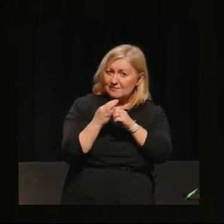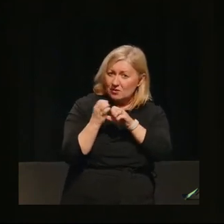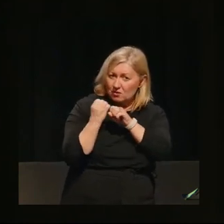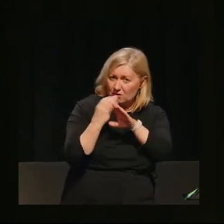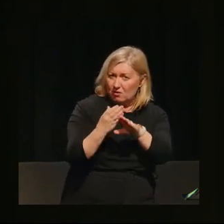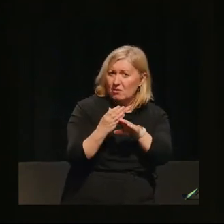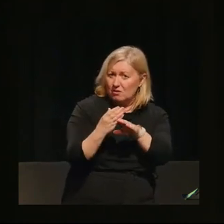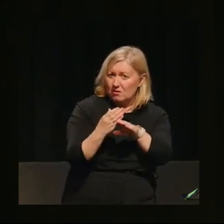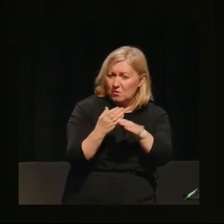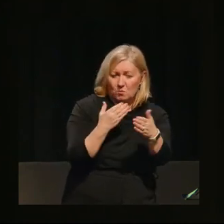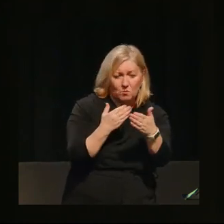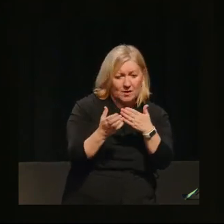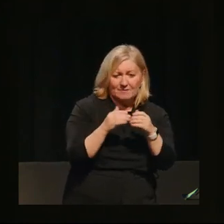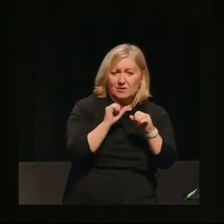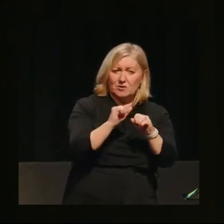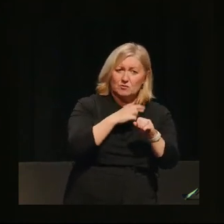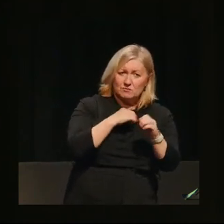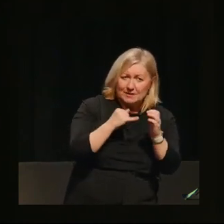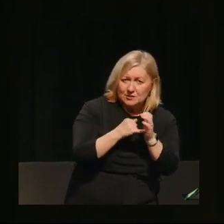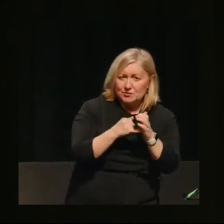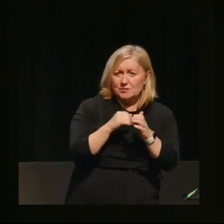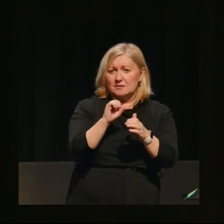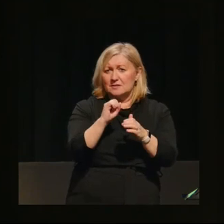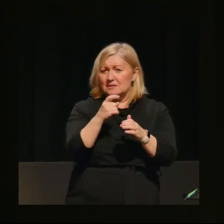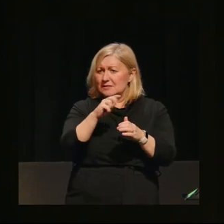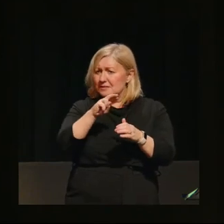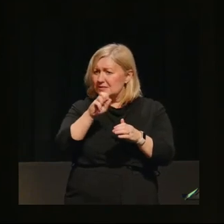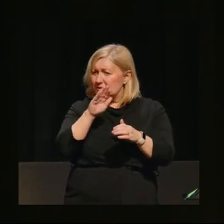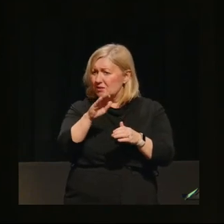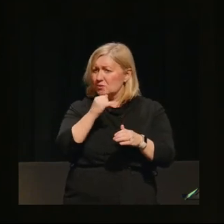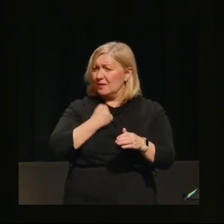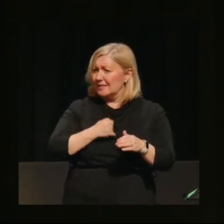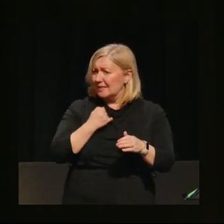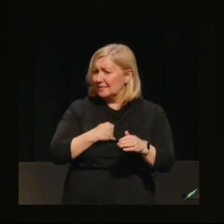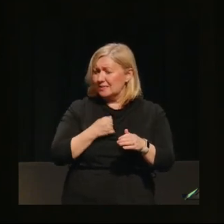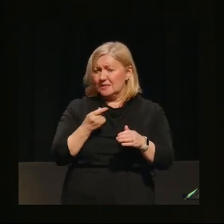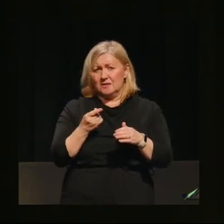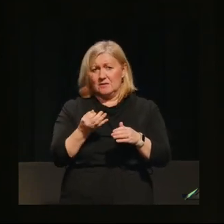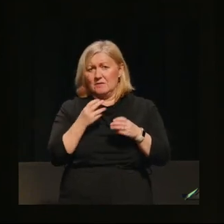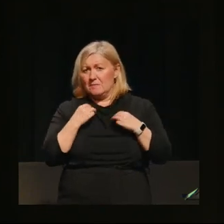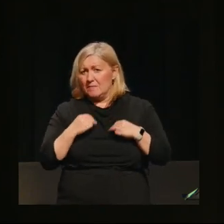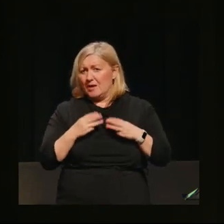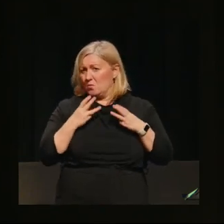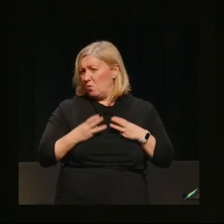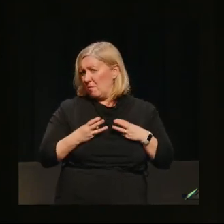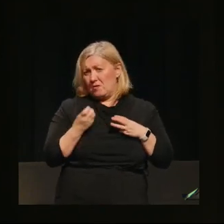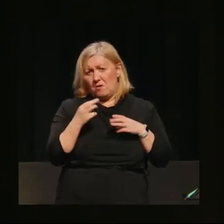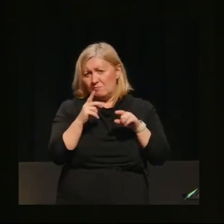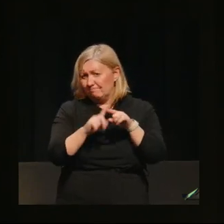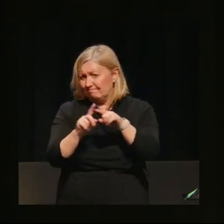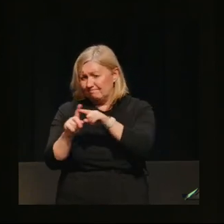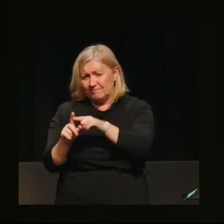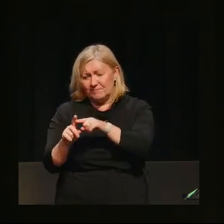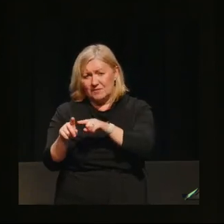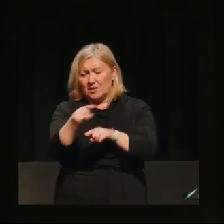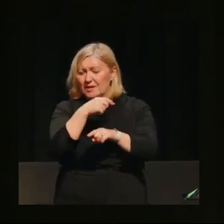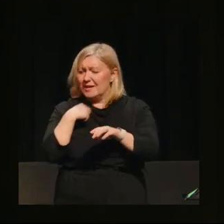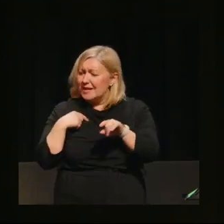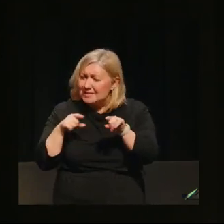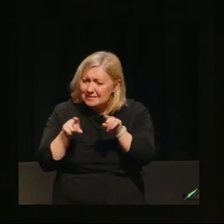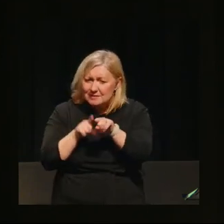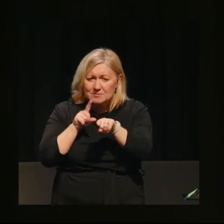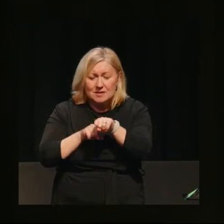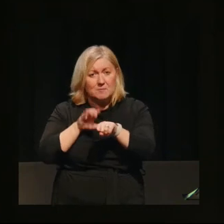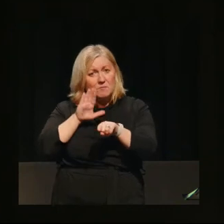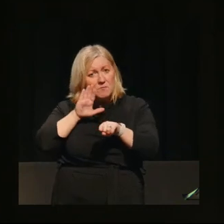Fundamental to combating these issues and achieving these freedoms is a commitment to promote remembrance and education about the